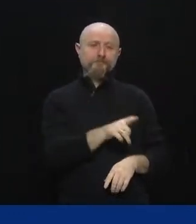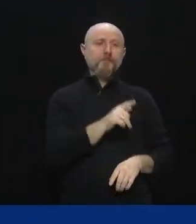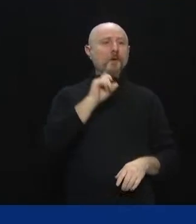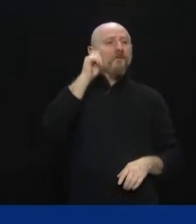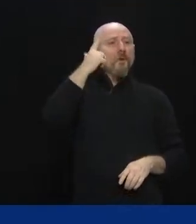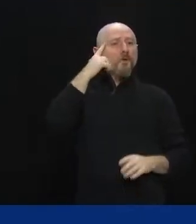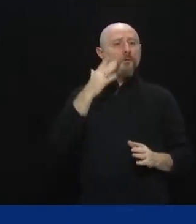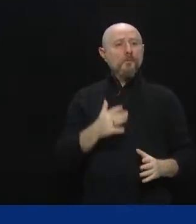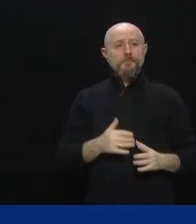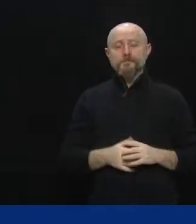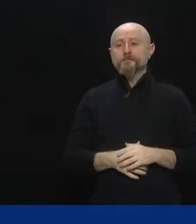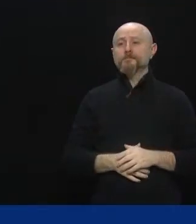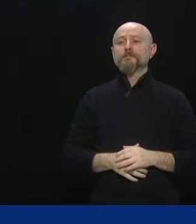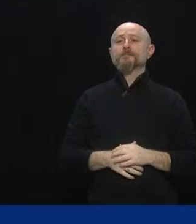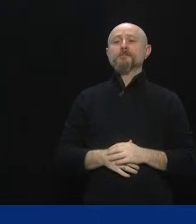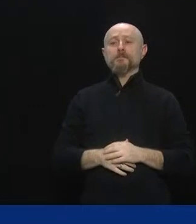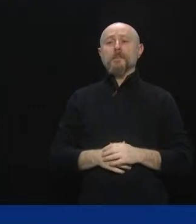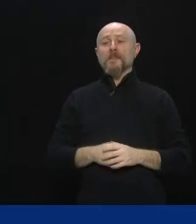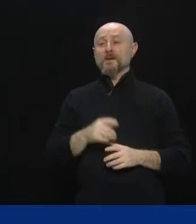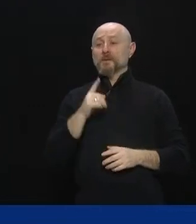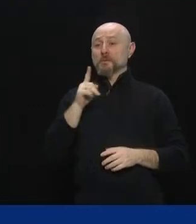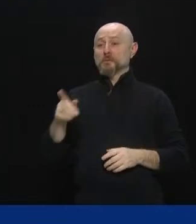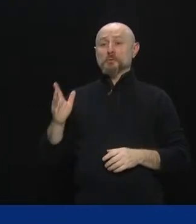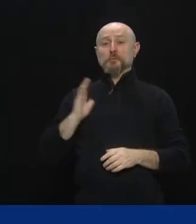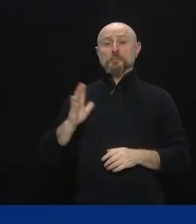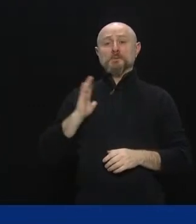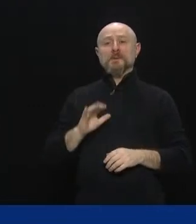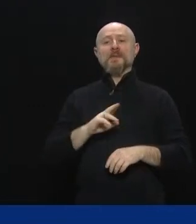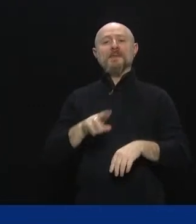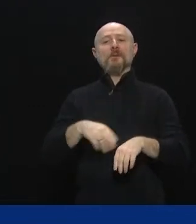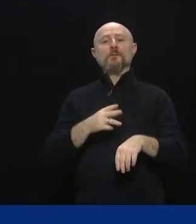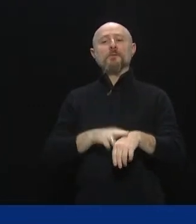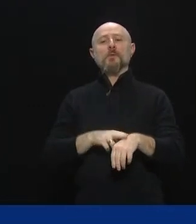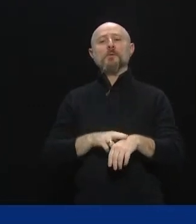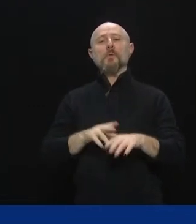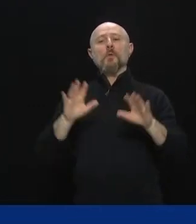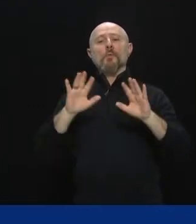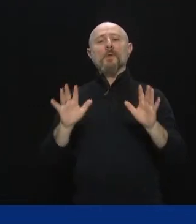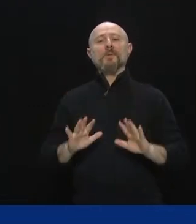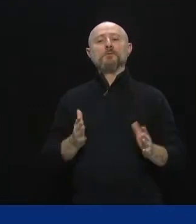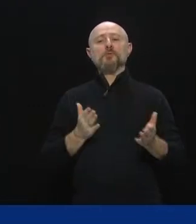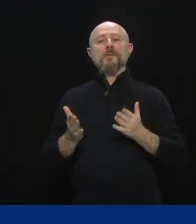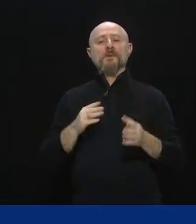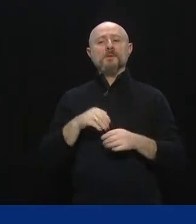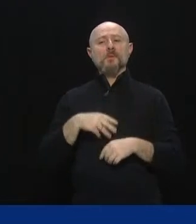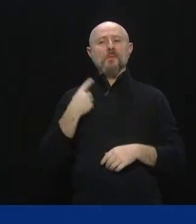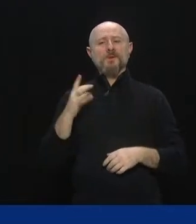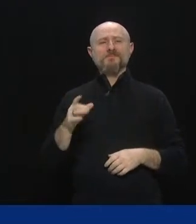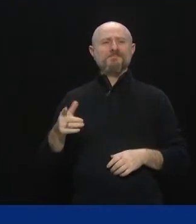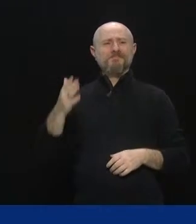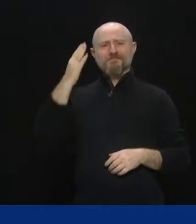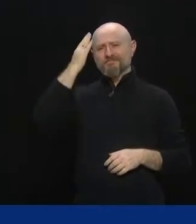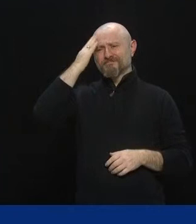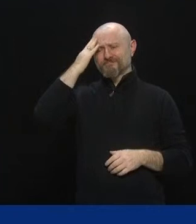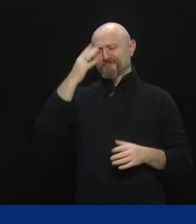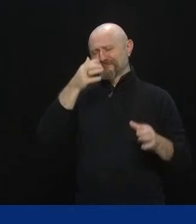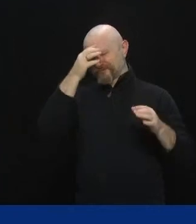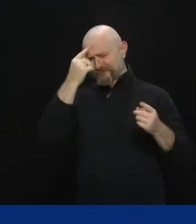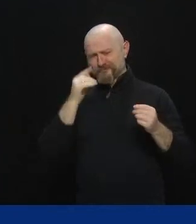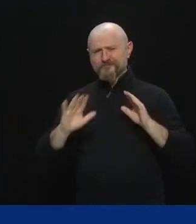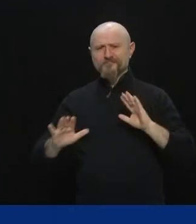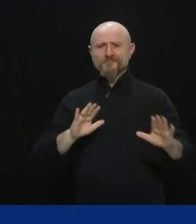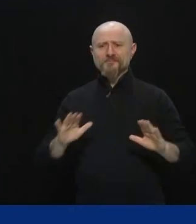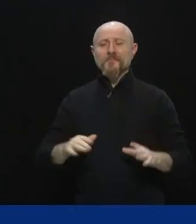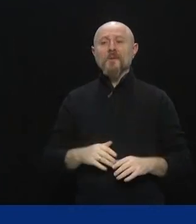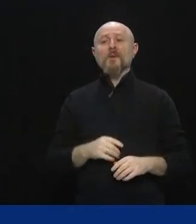Service in Washington. So that is spoken with more authority than you can even imagine. So thank you, Commissioner. It has been a busy week